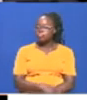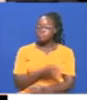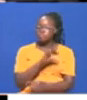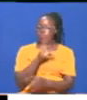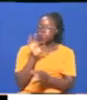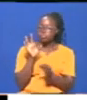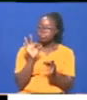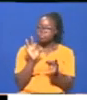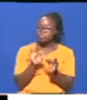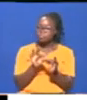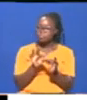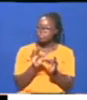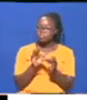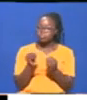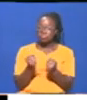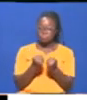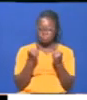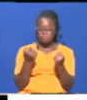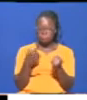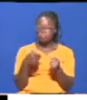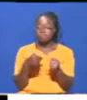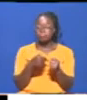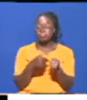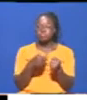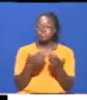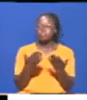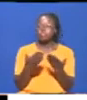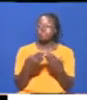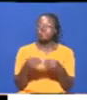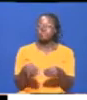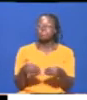That is our strength, you know, to produce